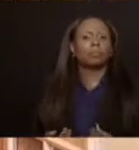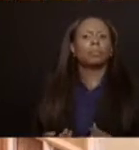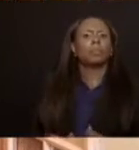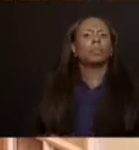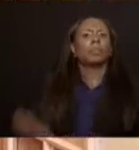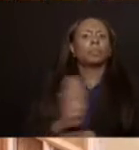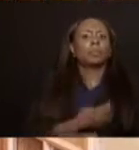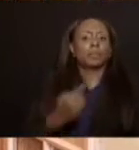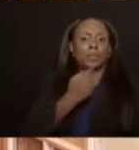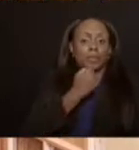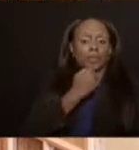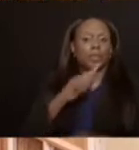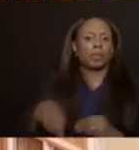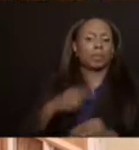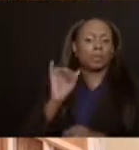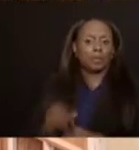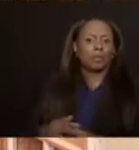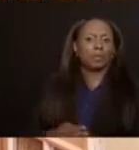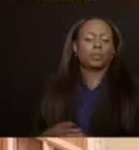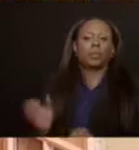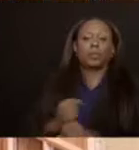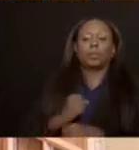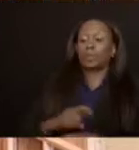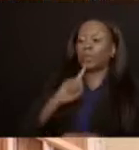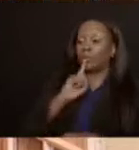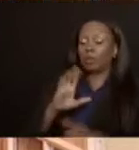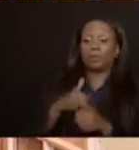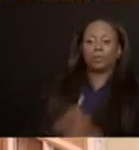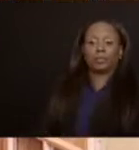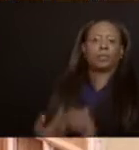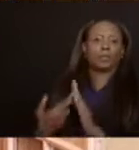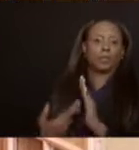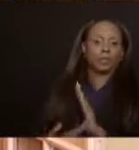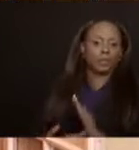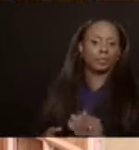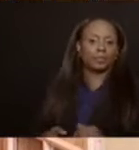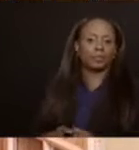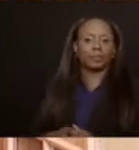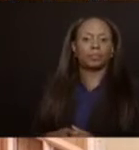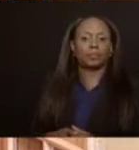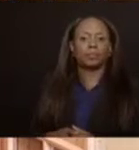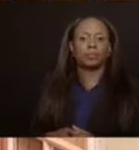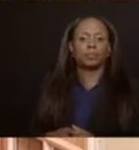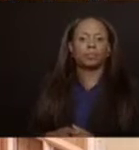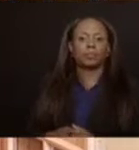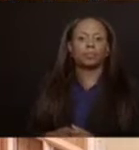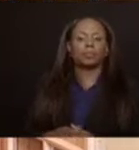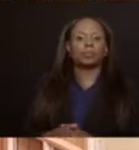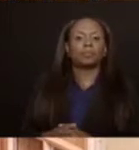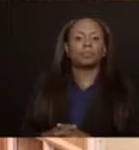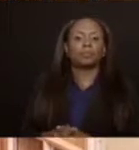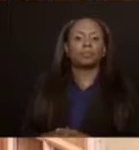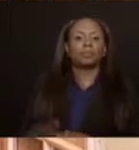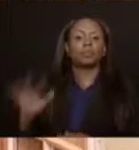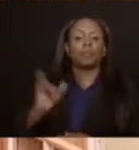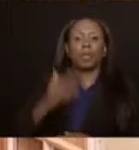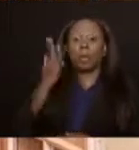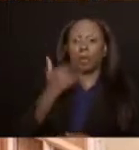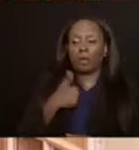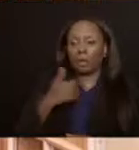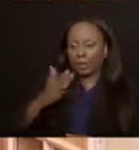and they're making sure that they comply wherever possible. It is in that regard that I'm happy to